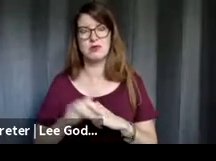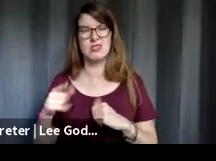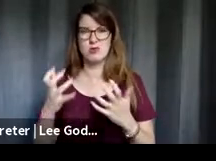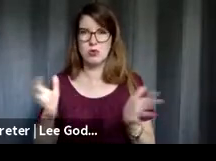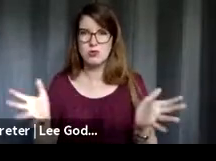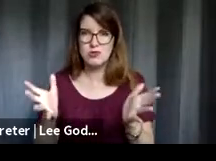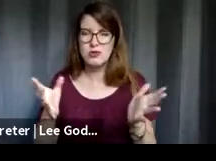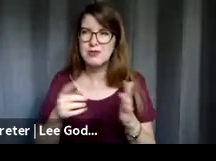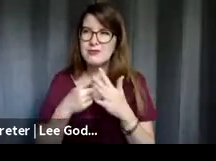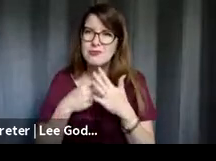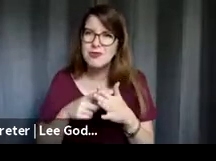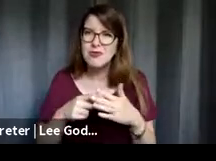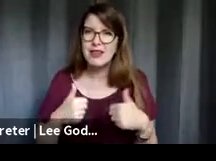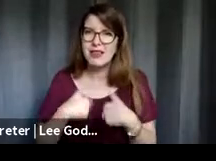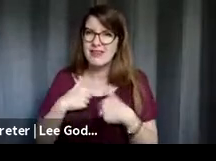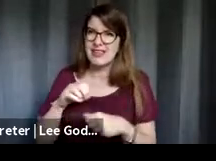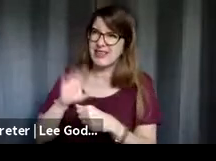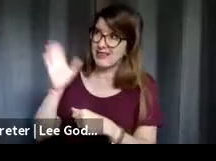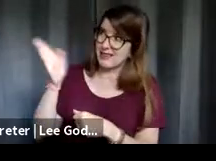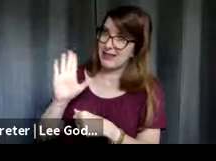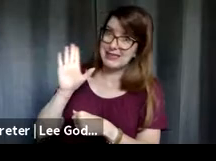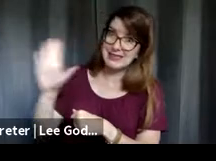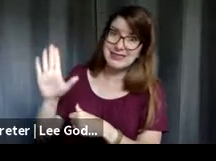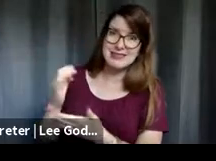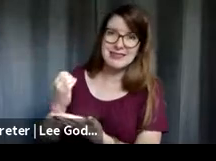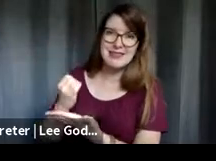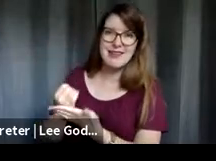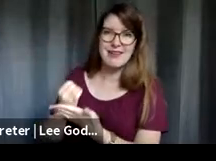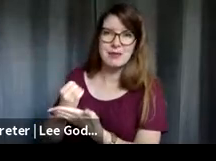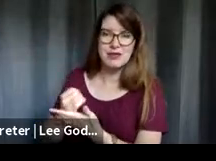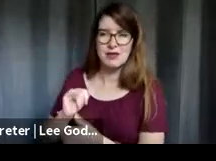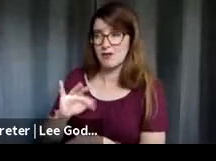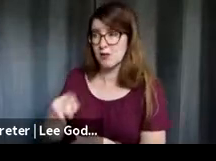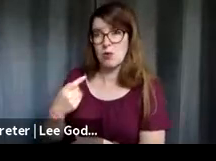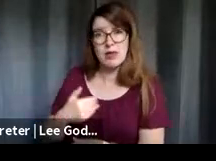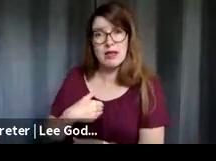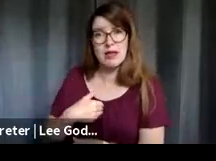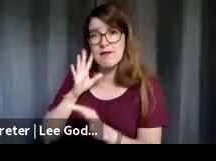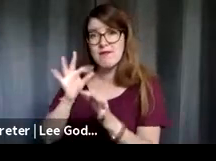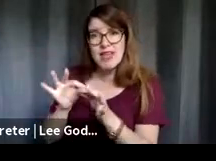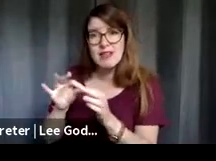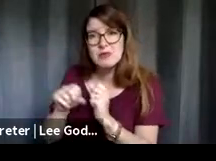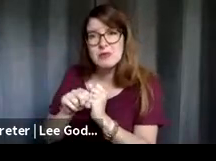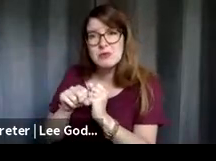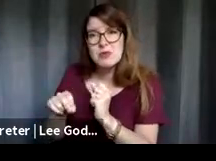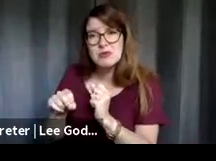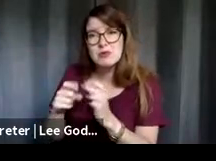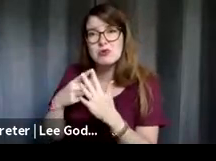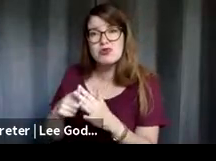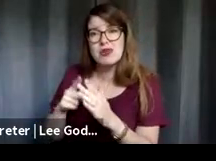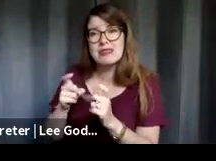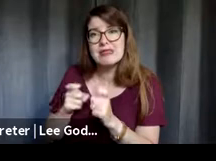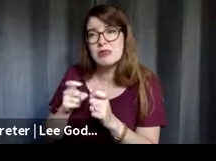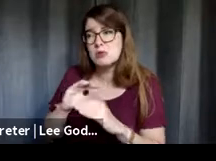want to encourage you, start living in God's new economy. And if you only have faith to stretch, to start giving, to